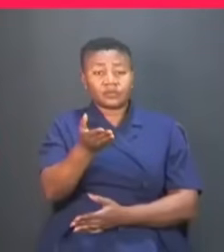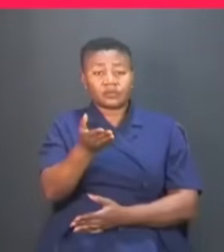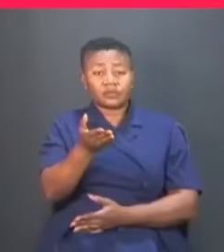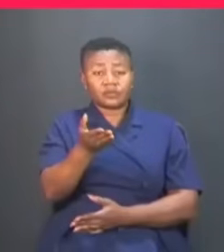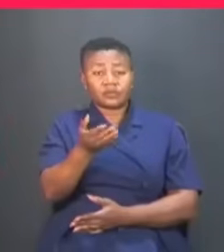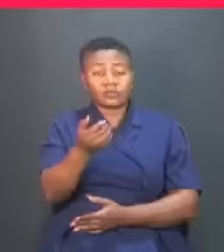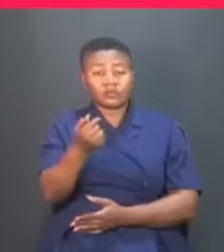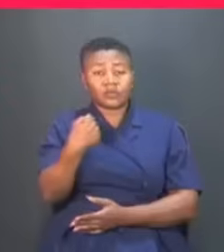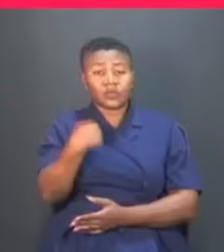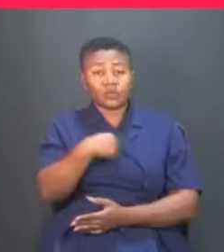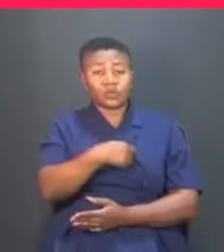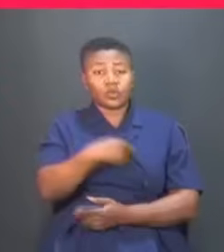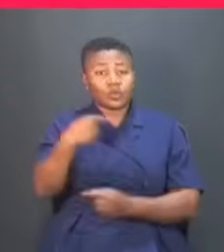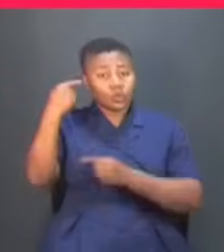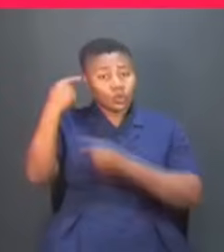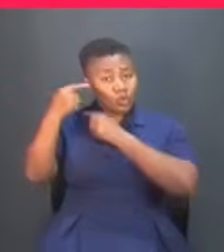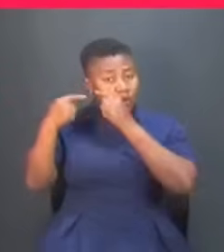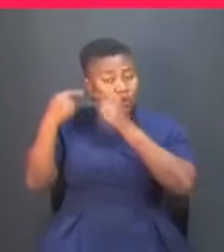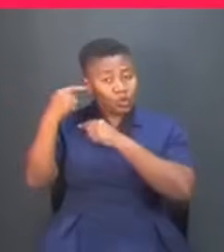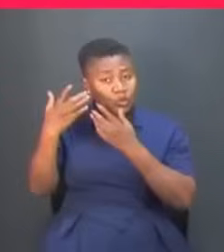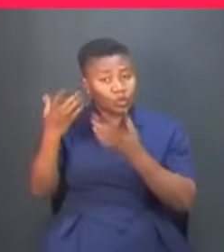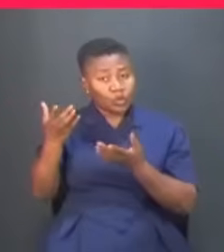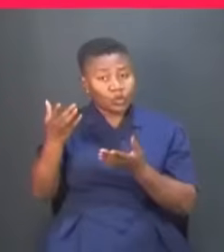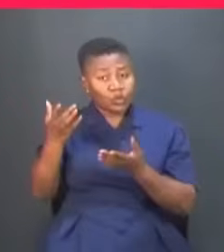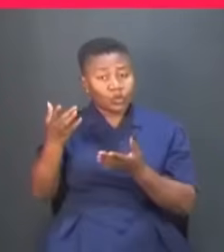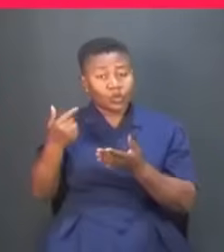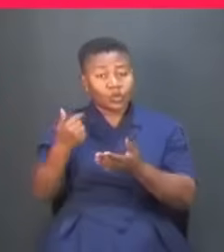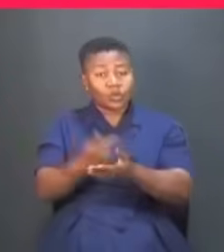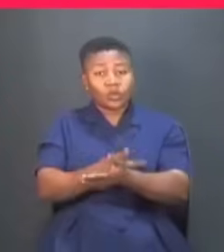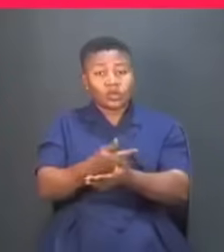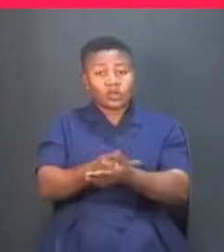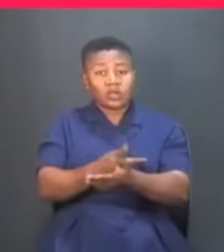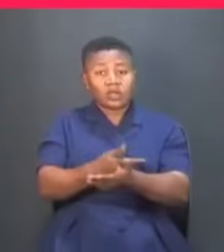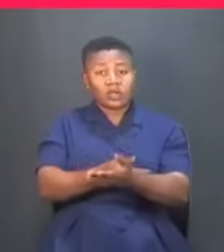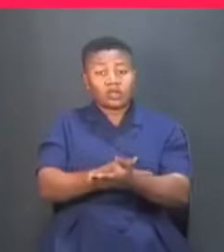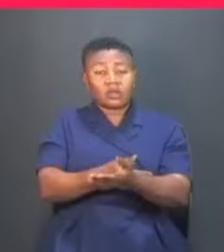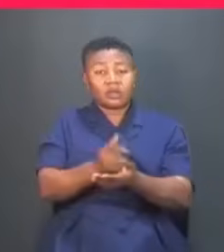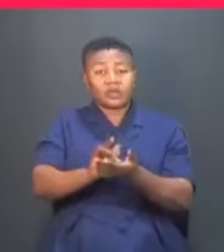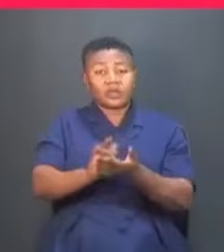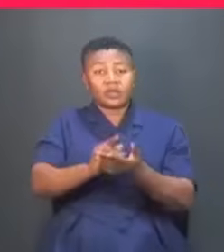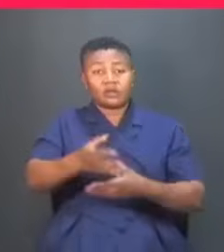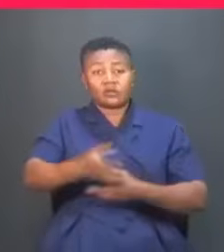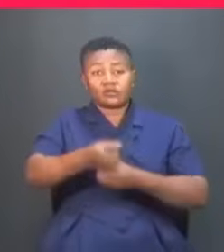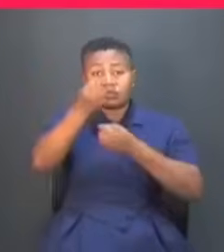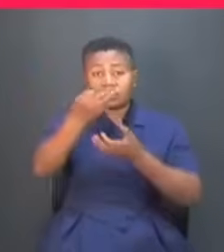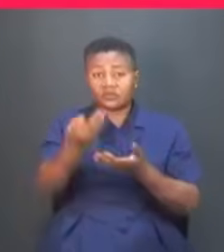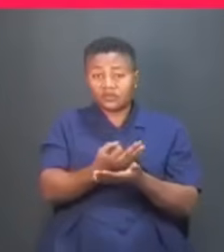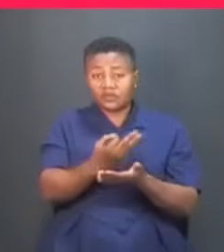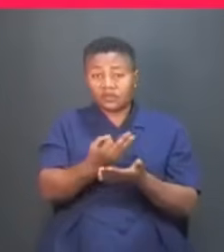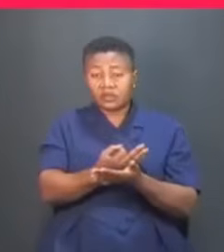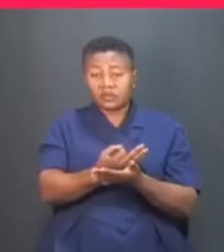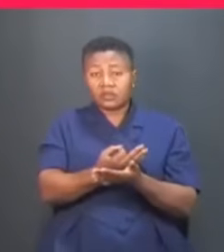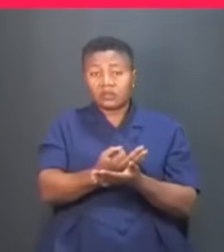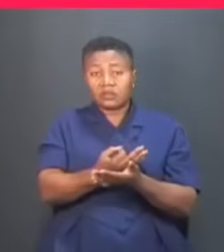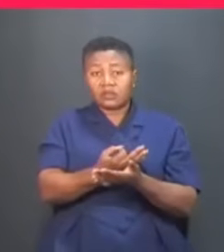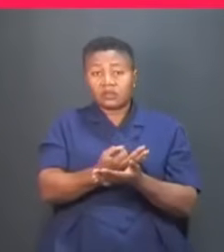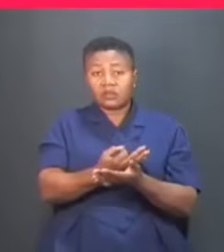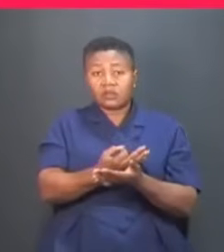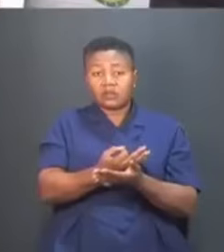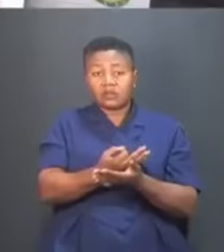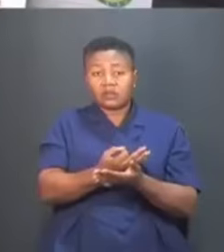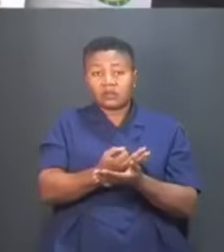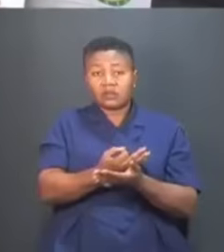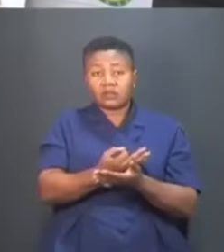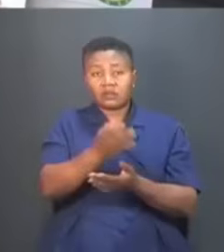also considering the Ghana Medical Trust Fund formula as well as the NHI formula.